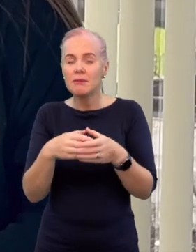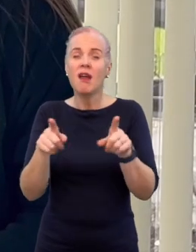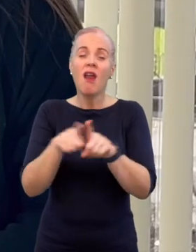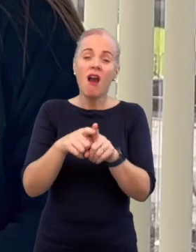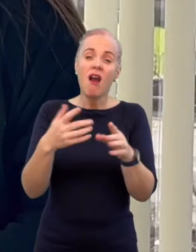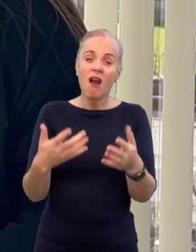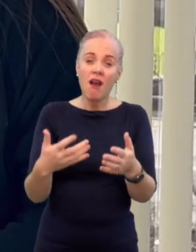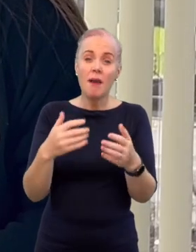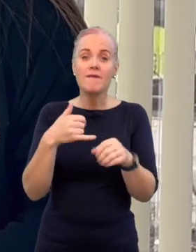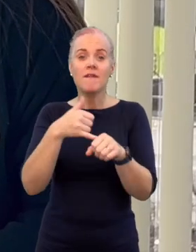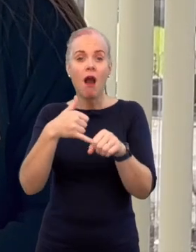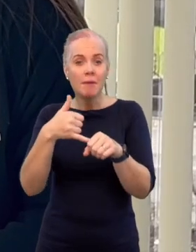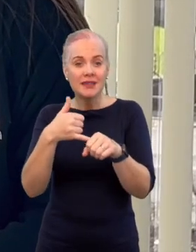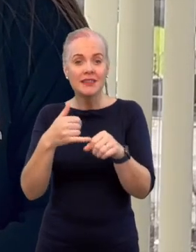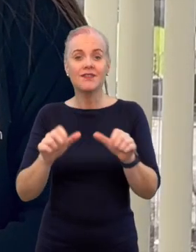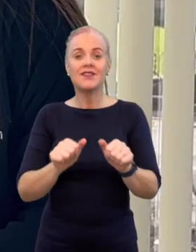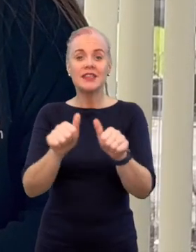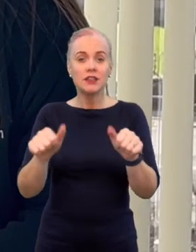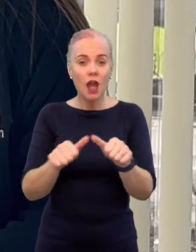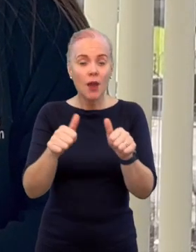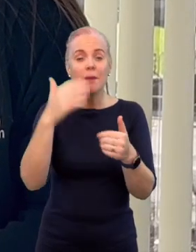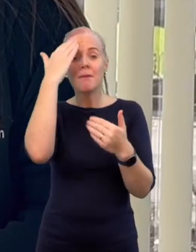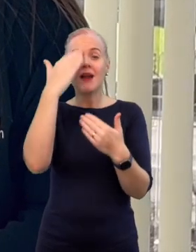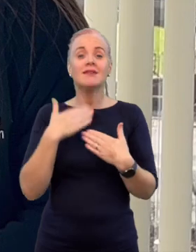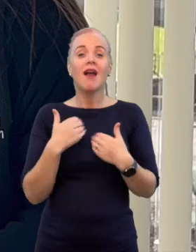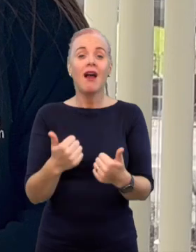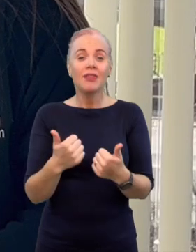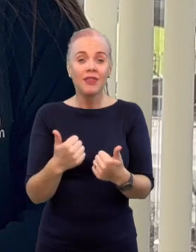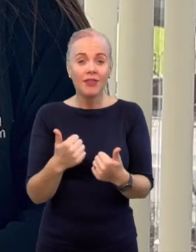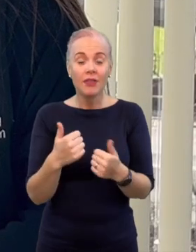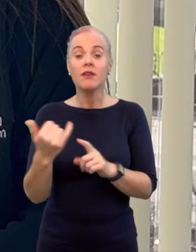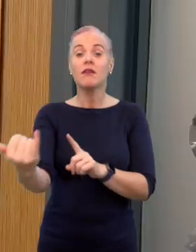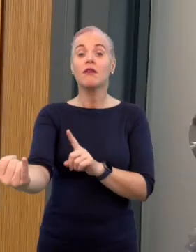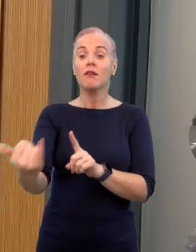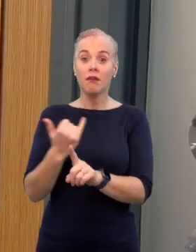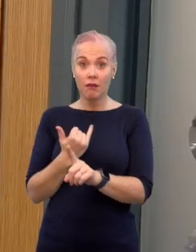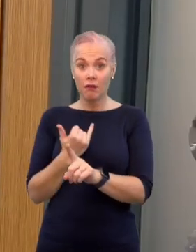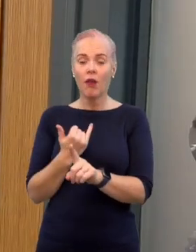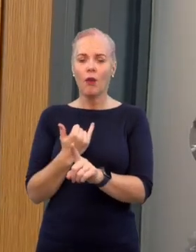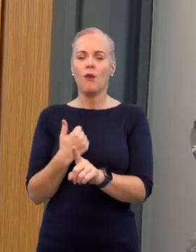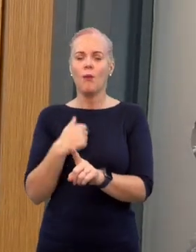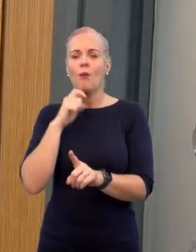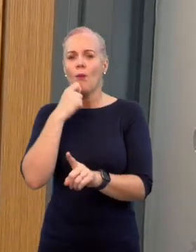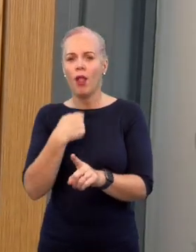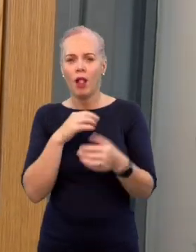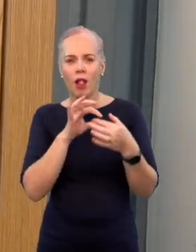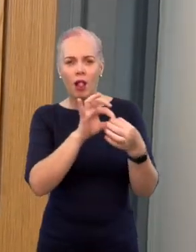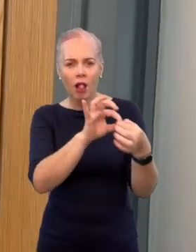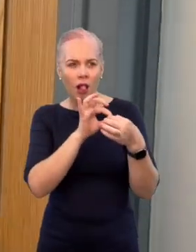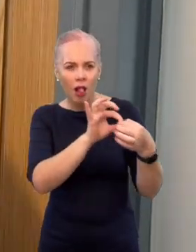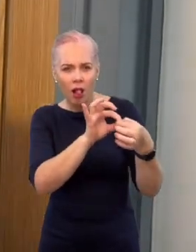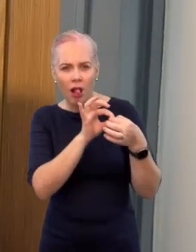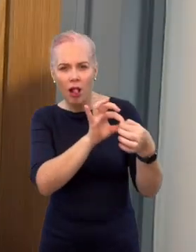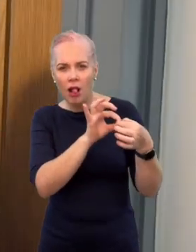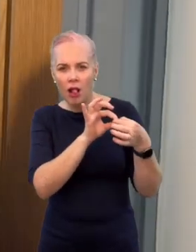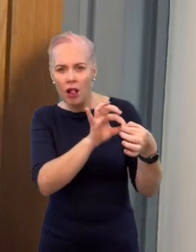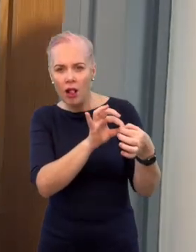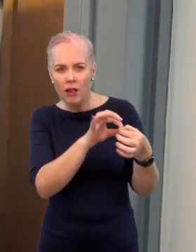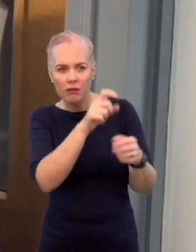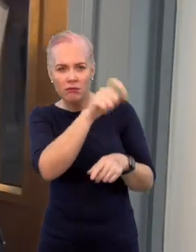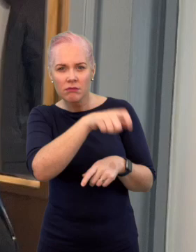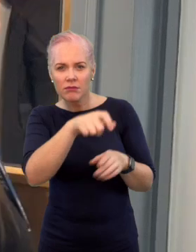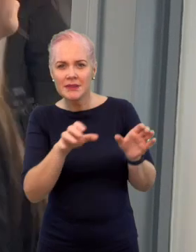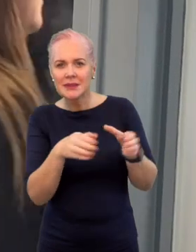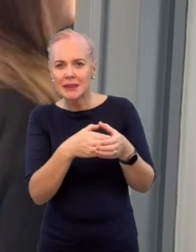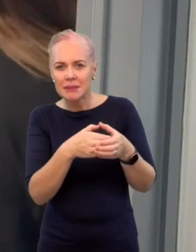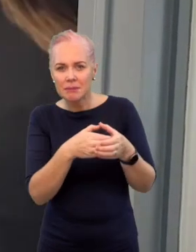the team, such as pharmacists, physio, mental health. That call will come through to us and we will then liaise with the